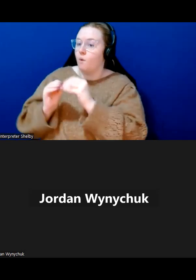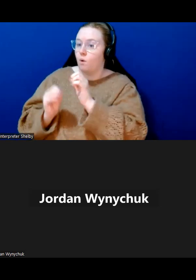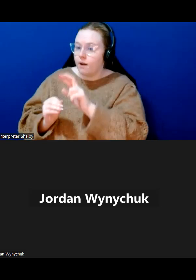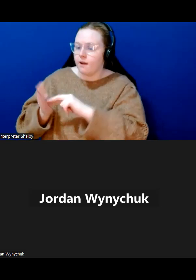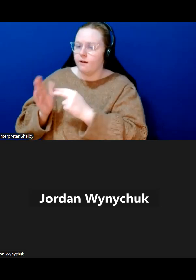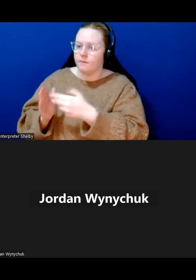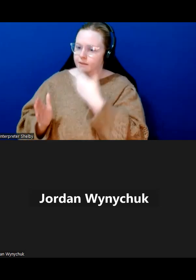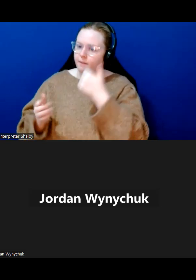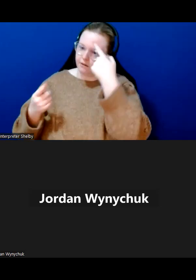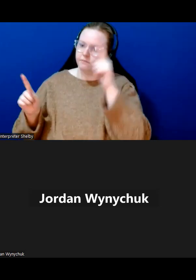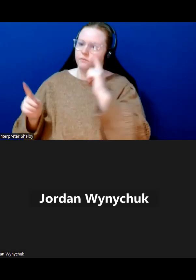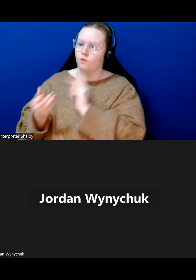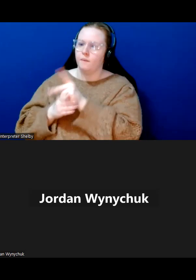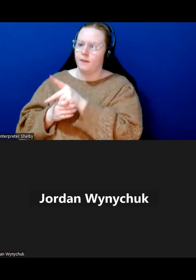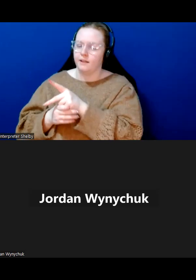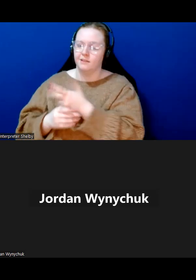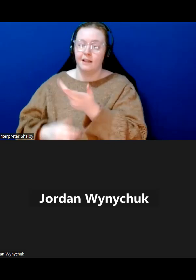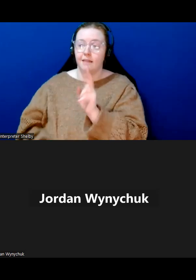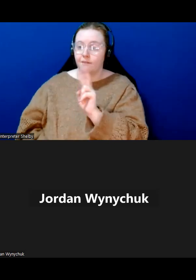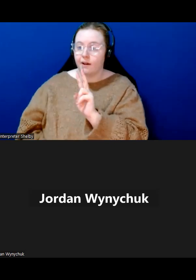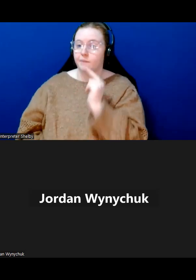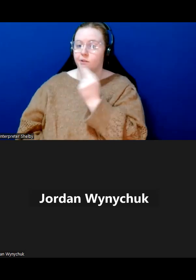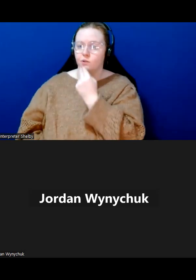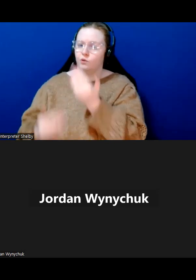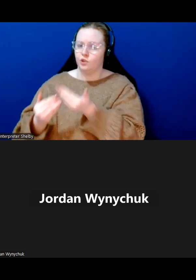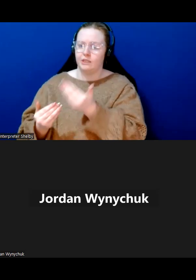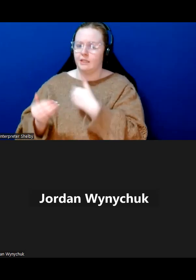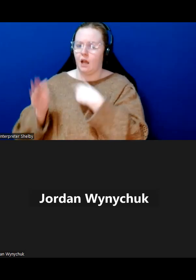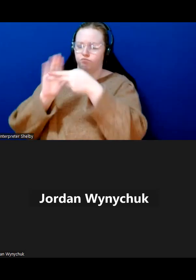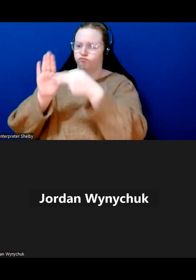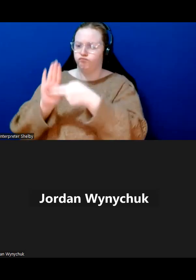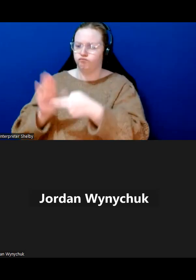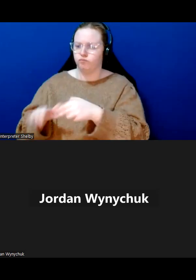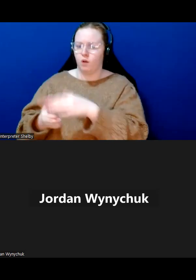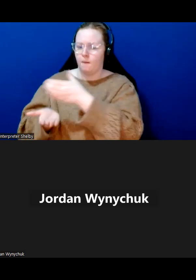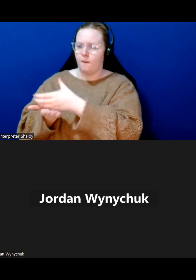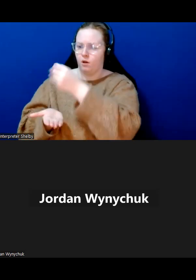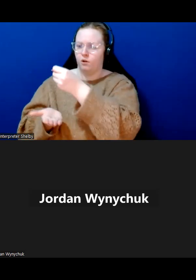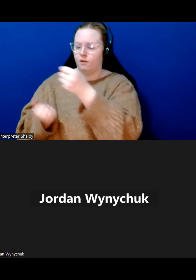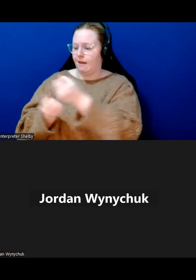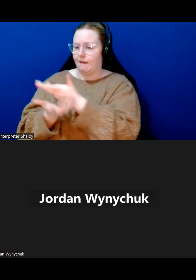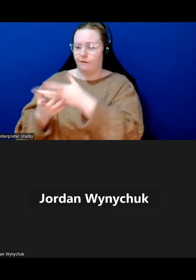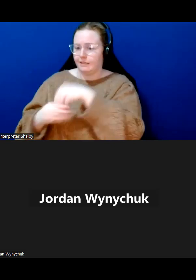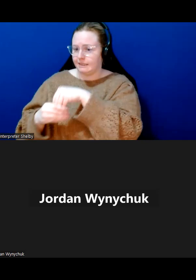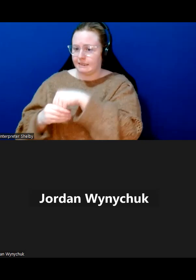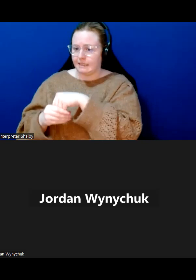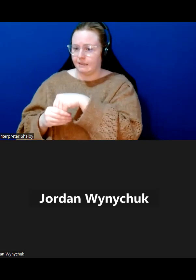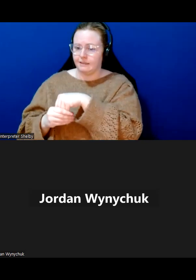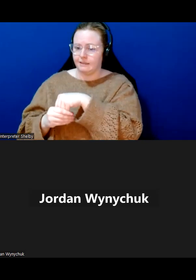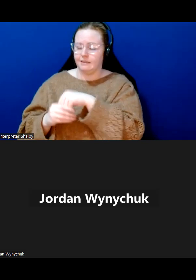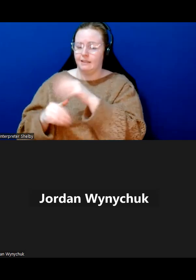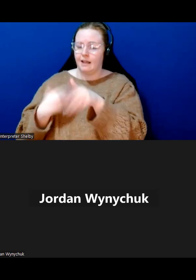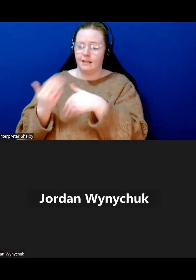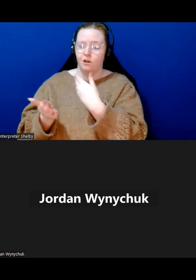did. The nutrients are really easy because they're all labeled there on the bottle. It has absolutely everything in there. It has all the simple